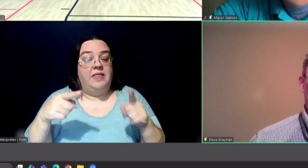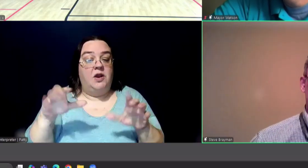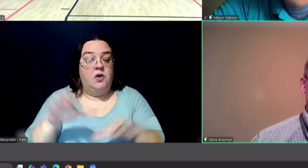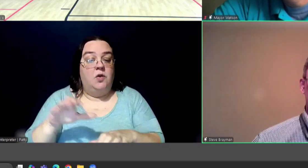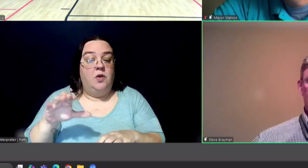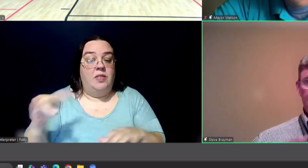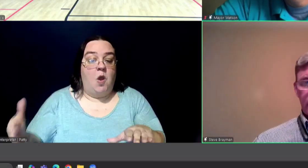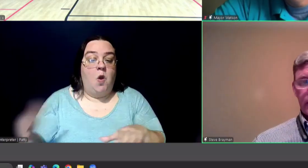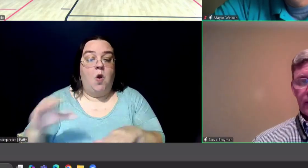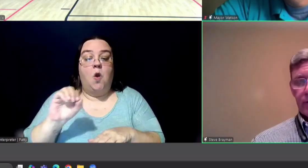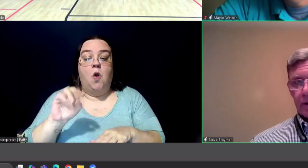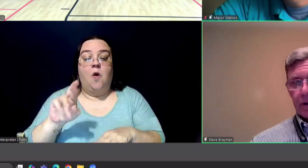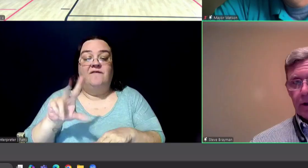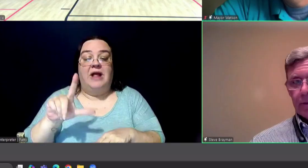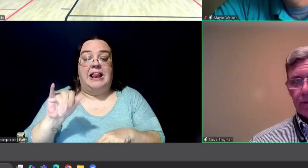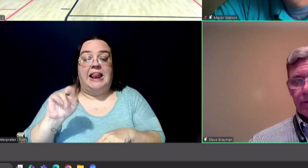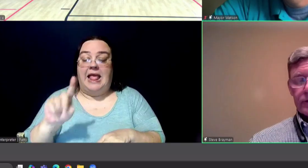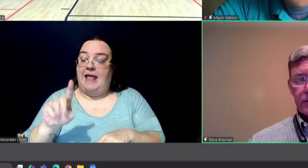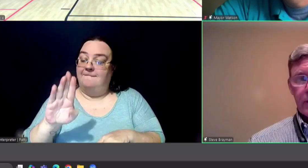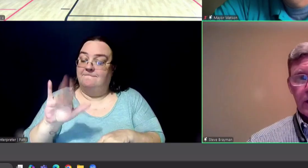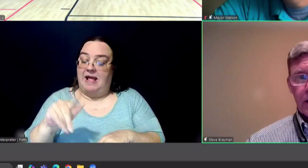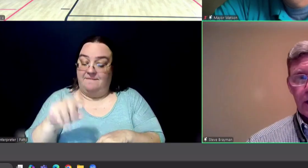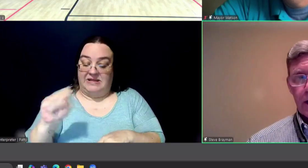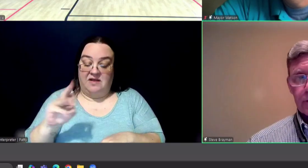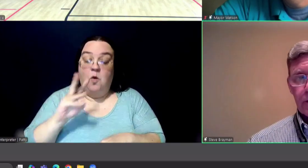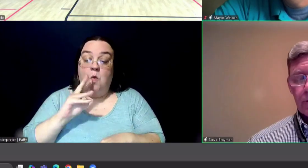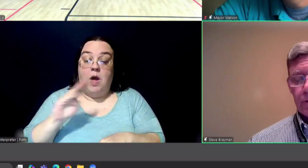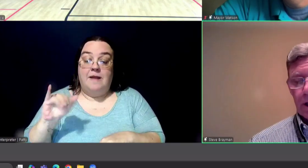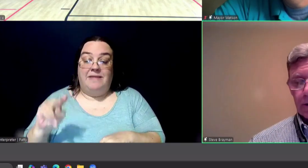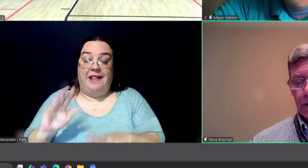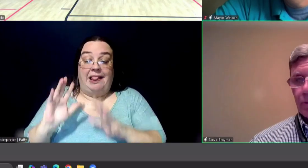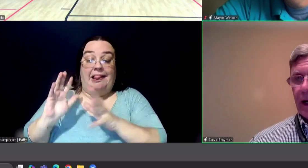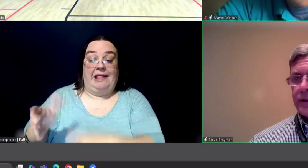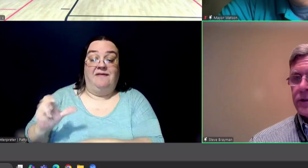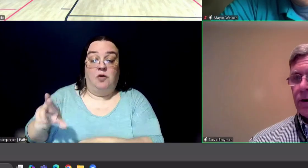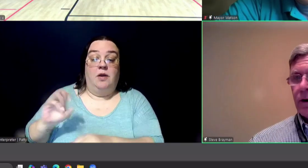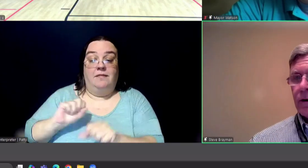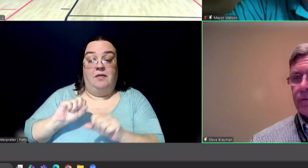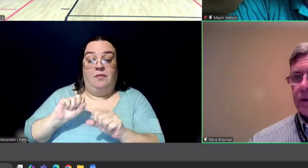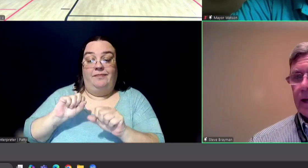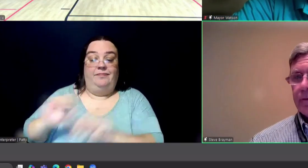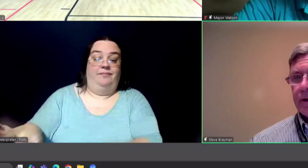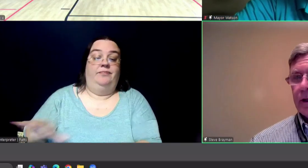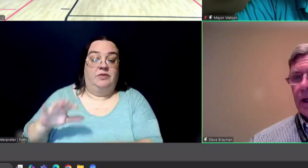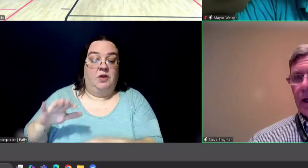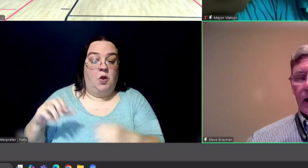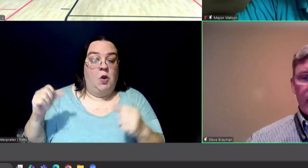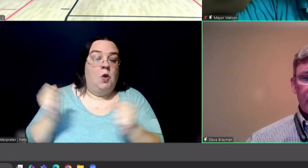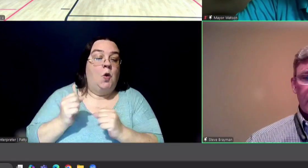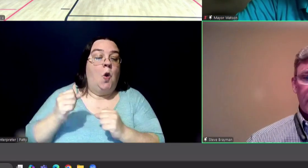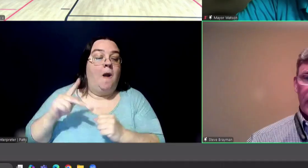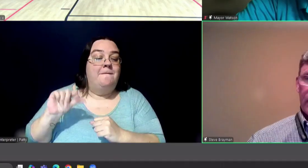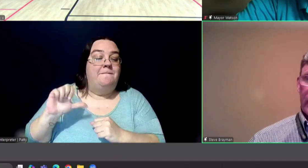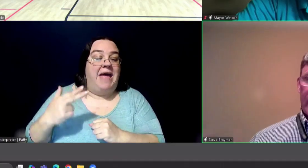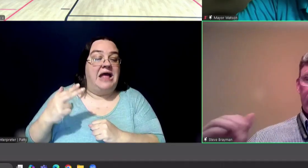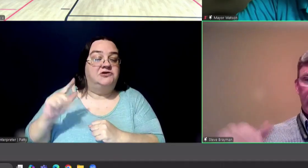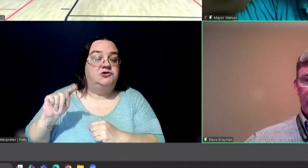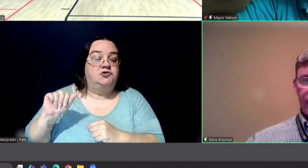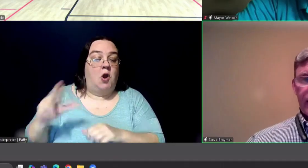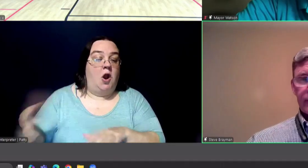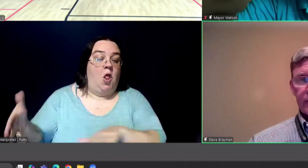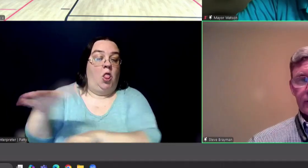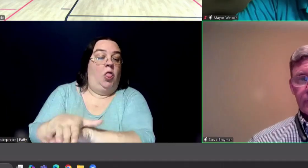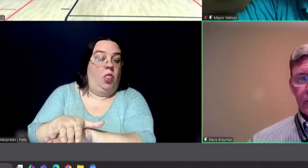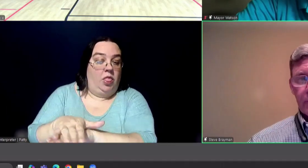water main, they just leave it in the curb and throw some cold patch tar over top of it. In Montgomery County,